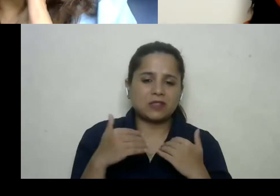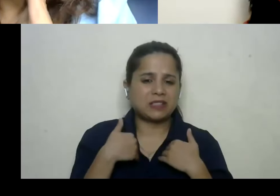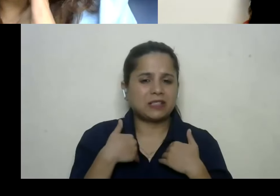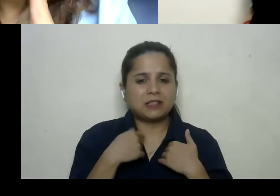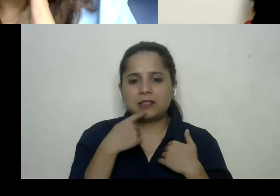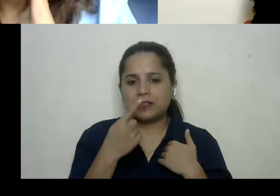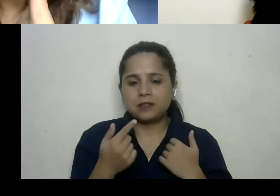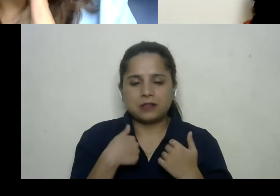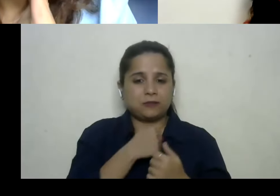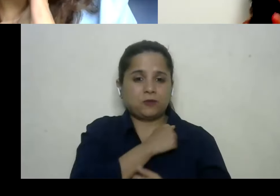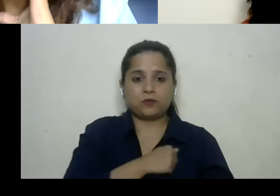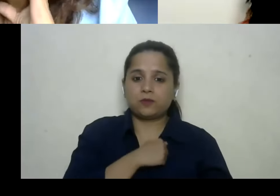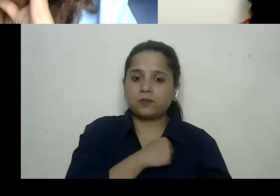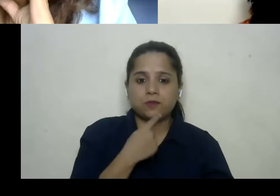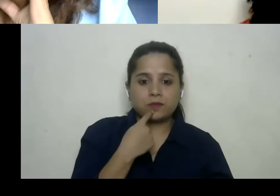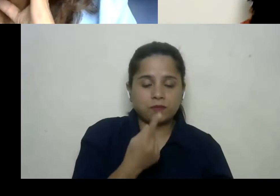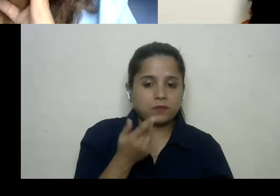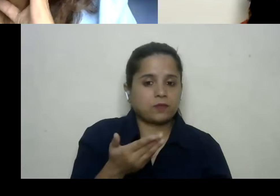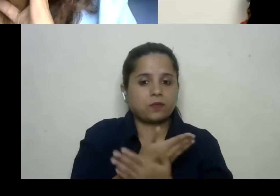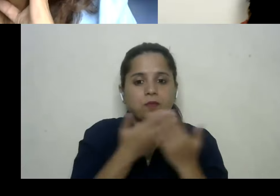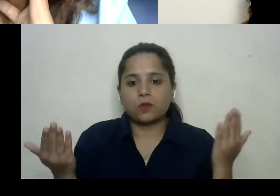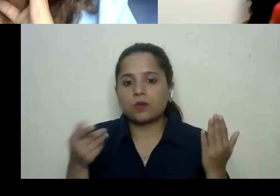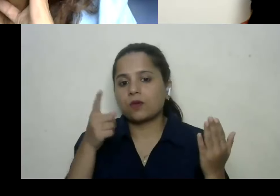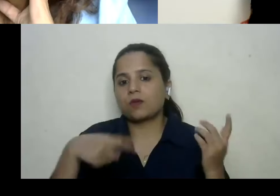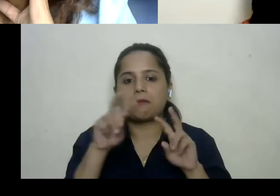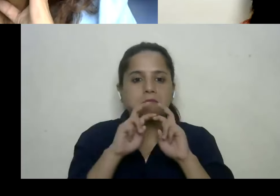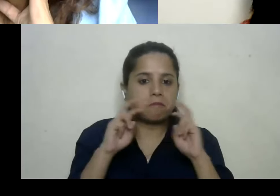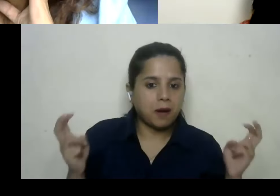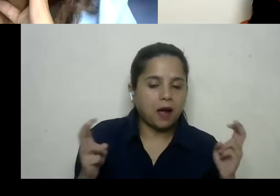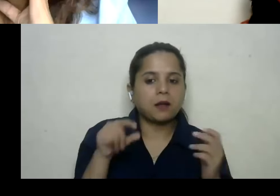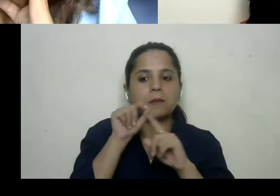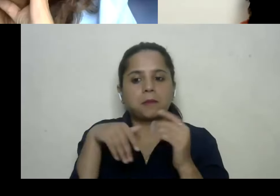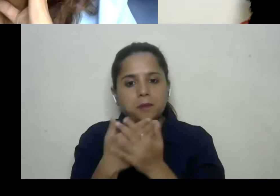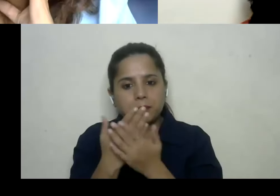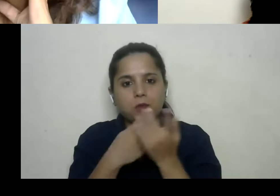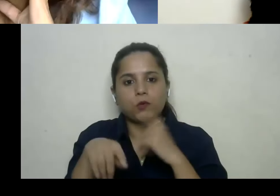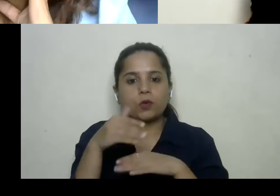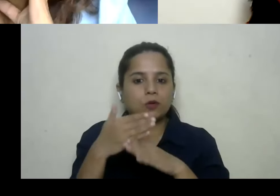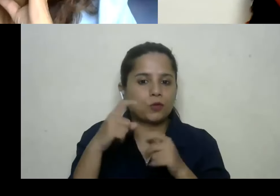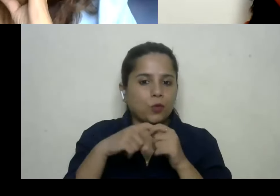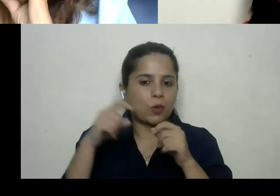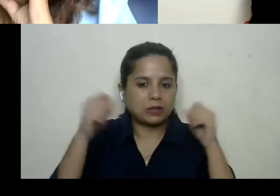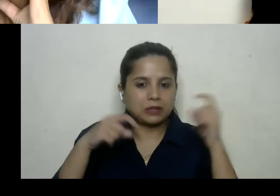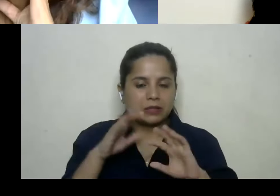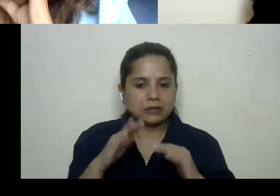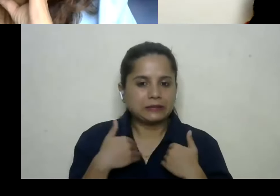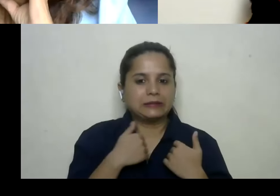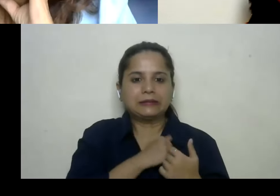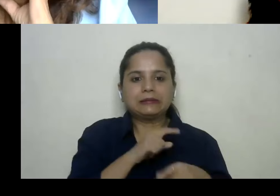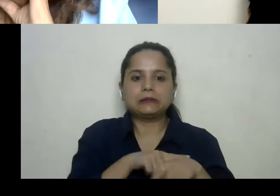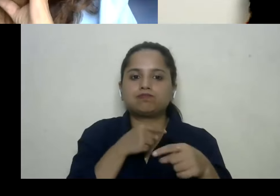I apologize to all the other panelists and participants who had shared their questions today. We are short of